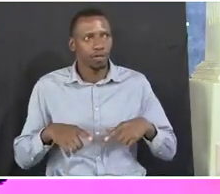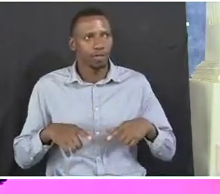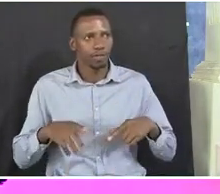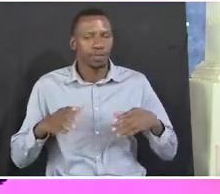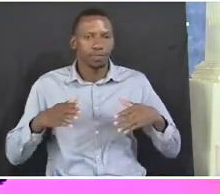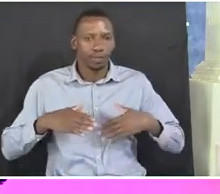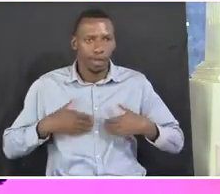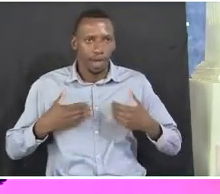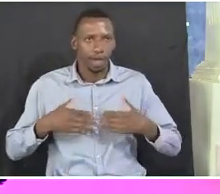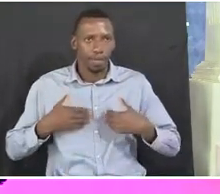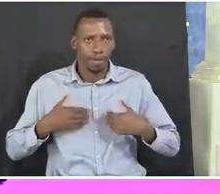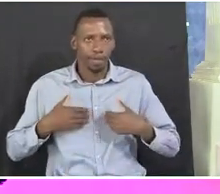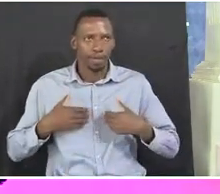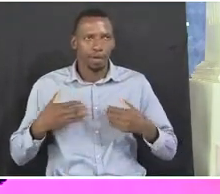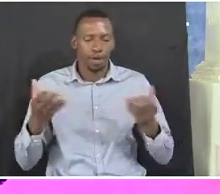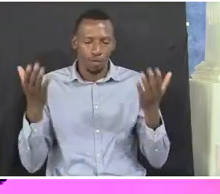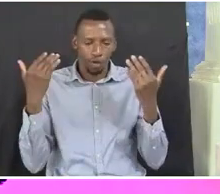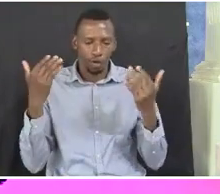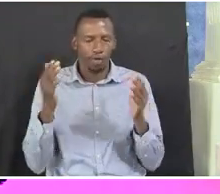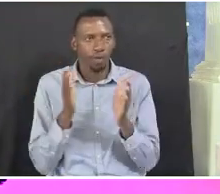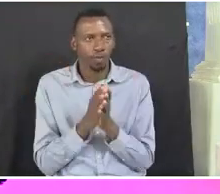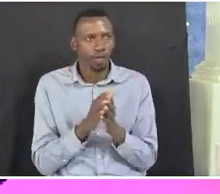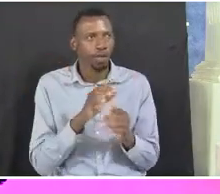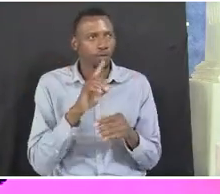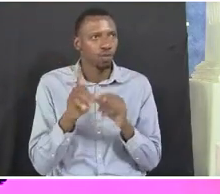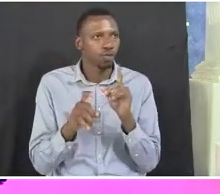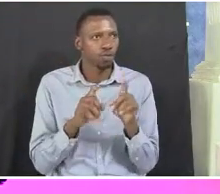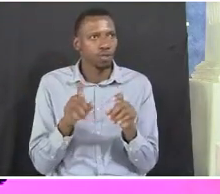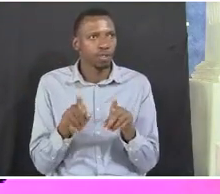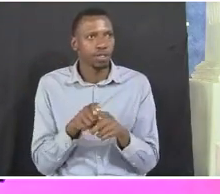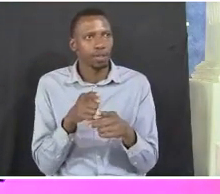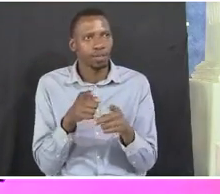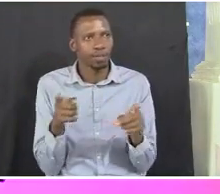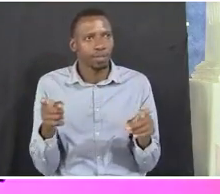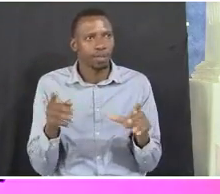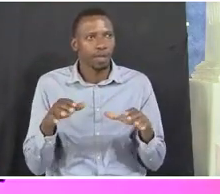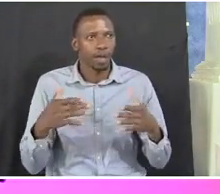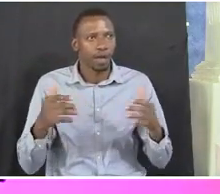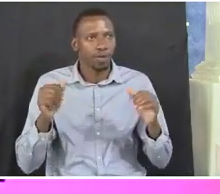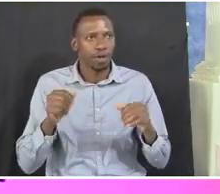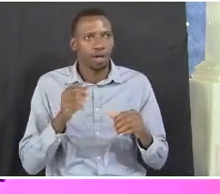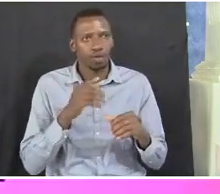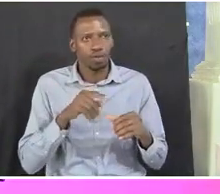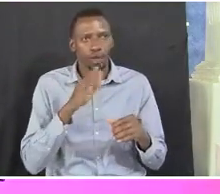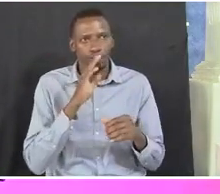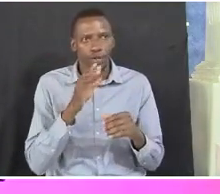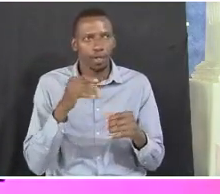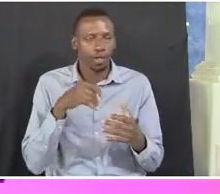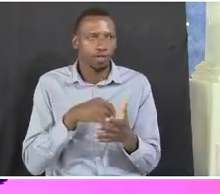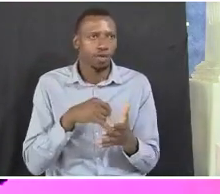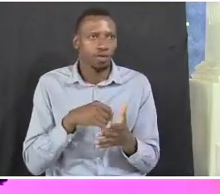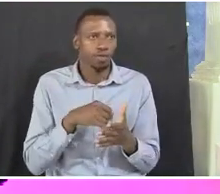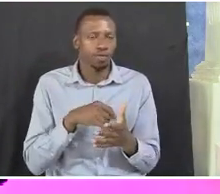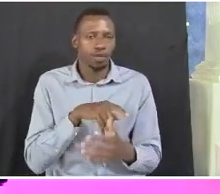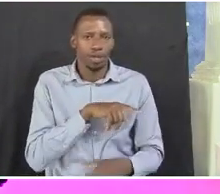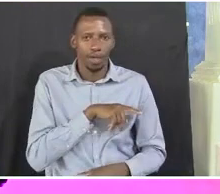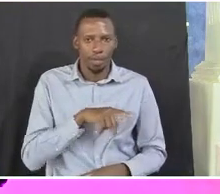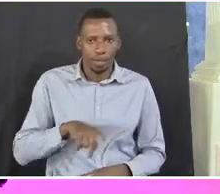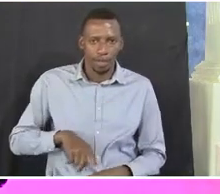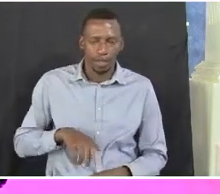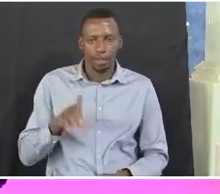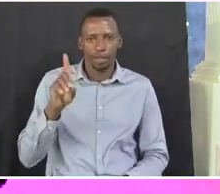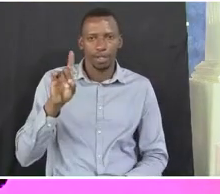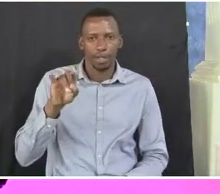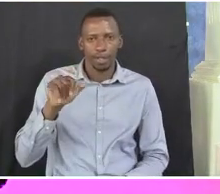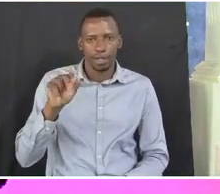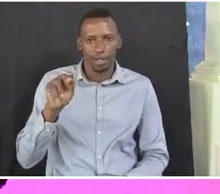ever after? With such questions, how can we get involved? Princess Diana was a